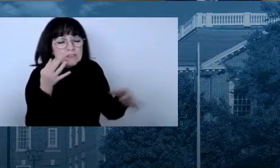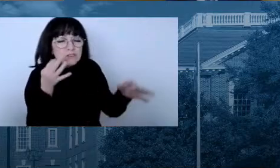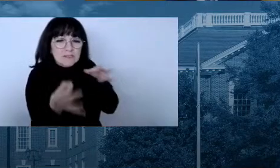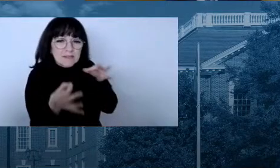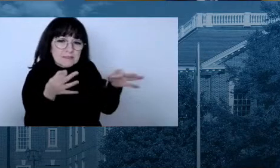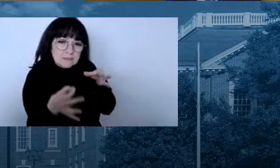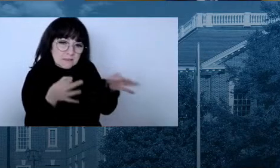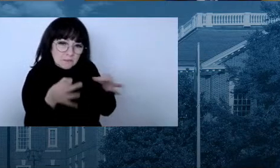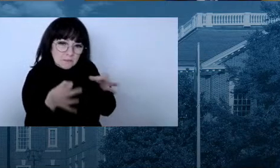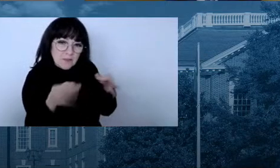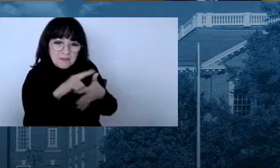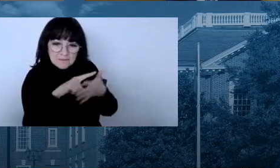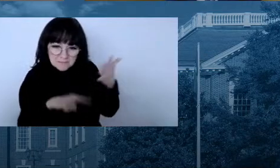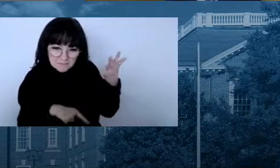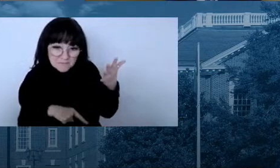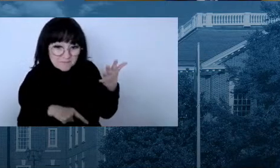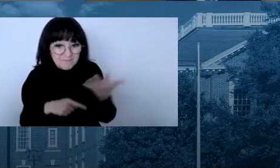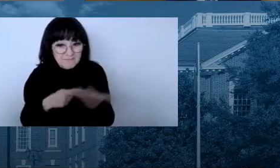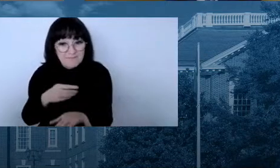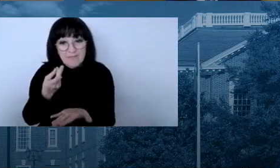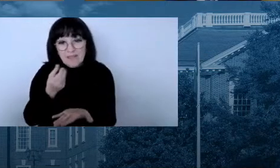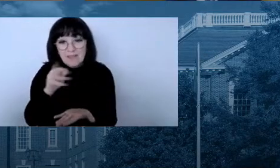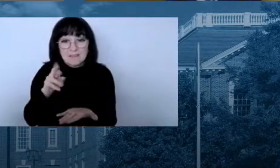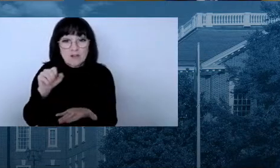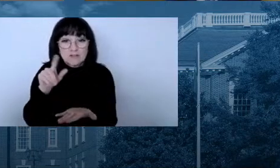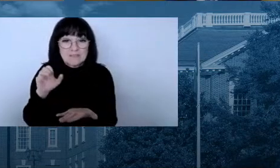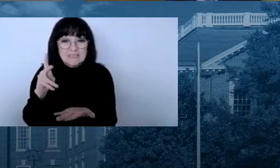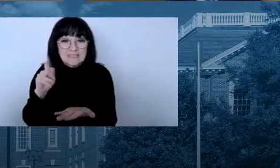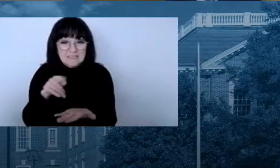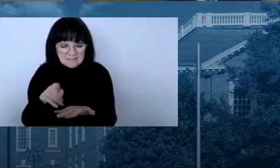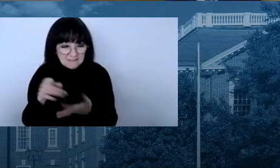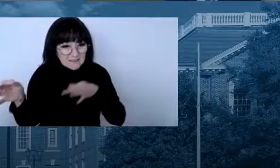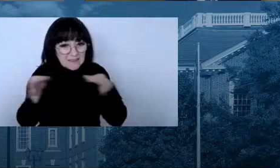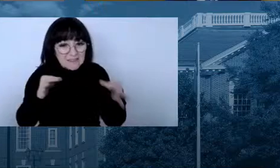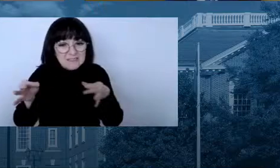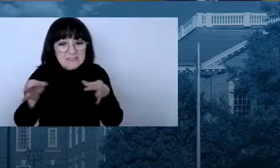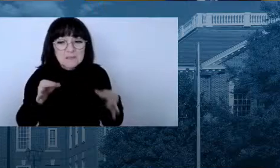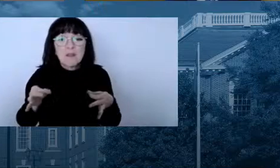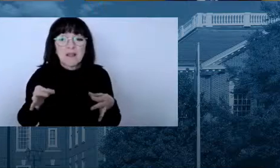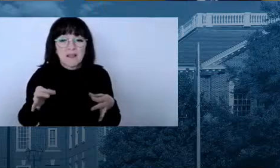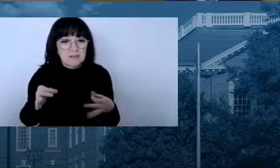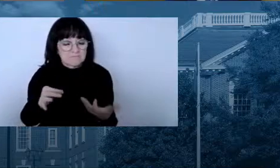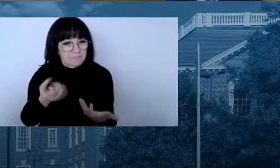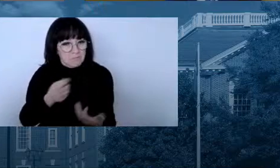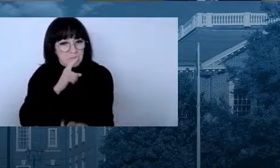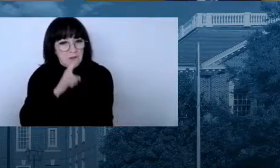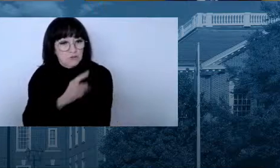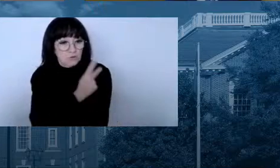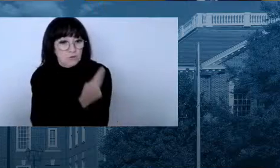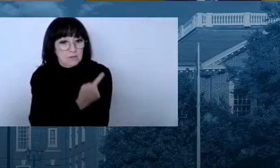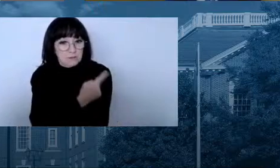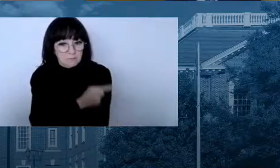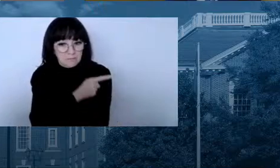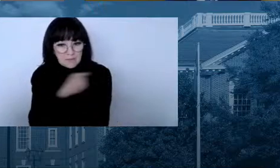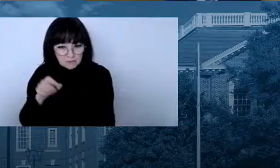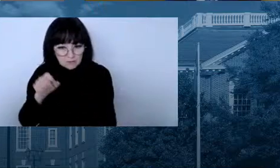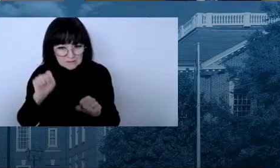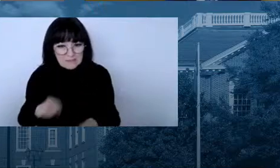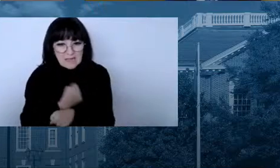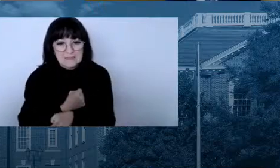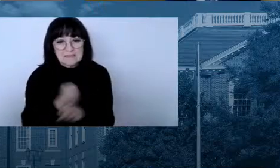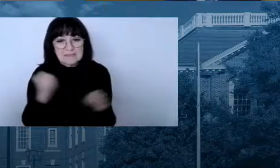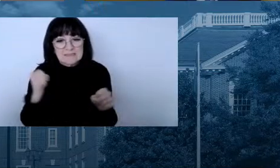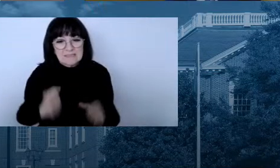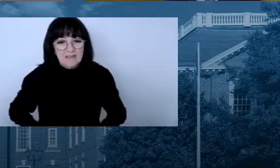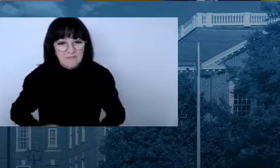Dr. Silinski and her teams there, making sure that the patients get the life-saving treatment that they